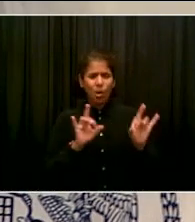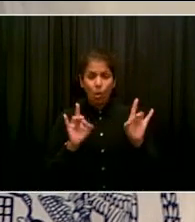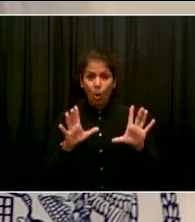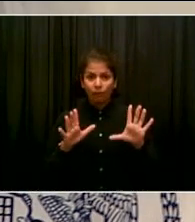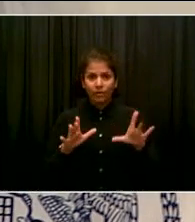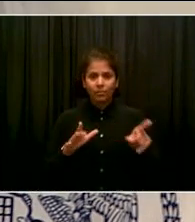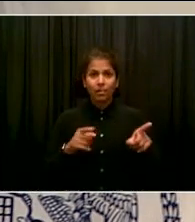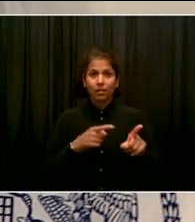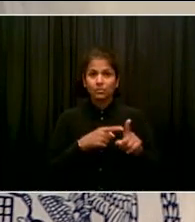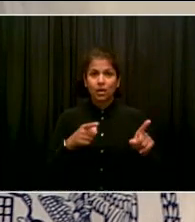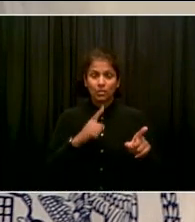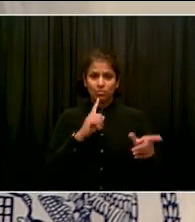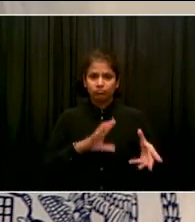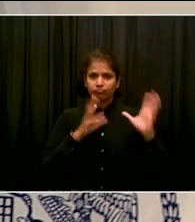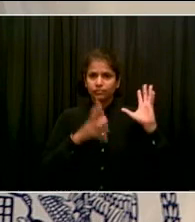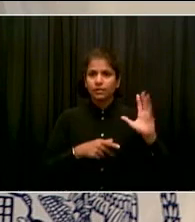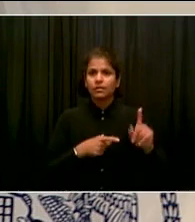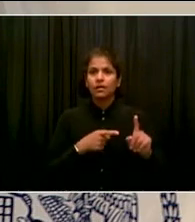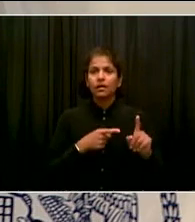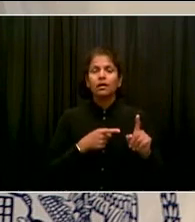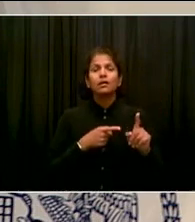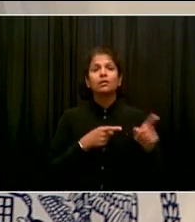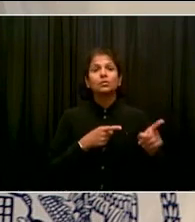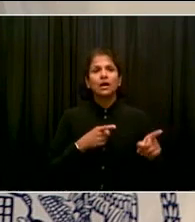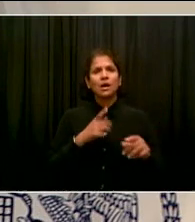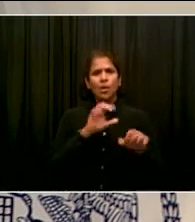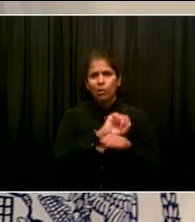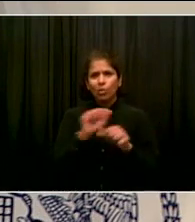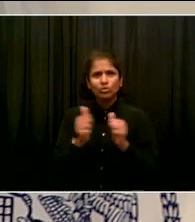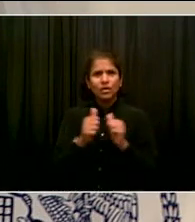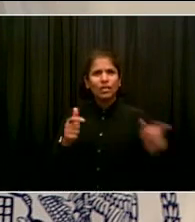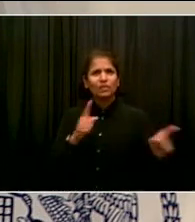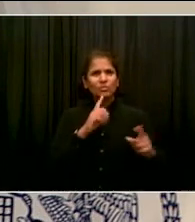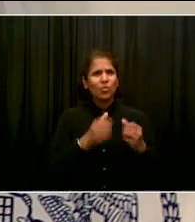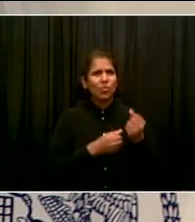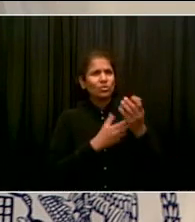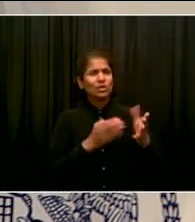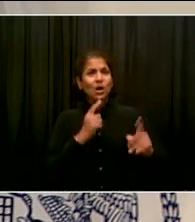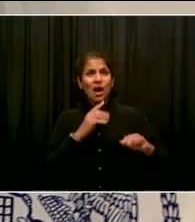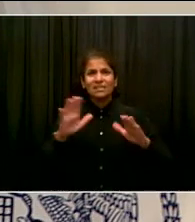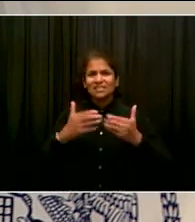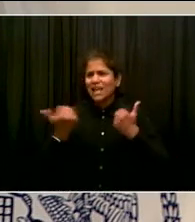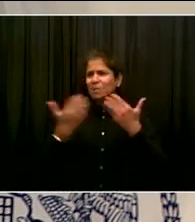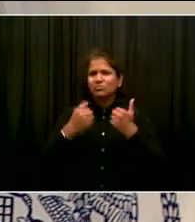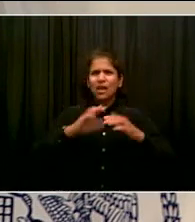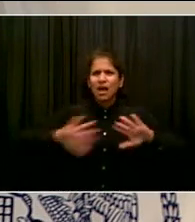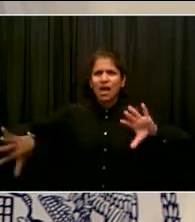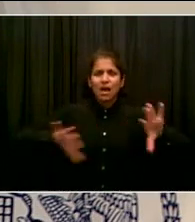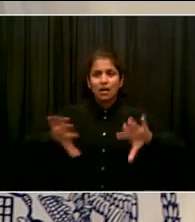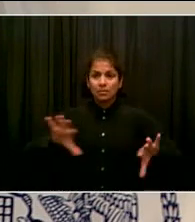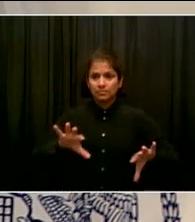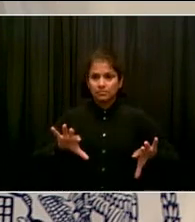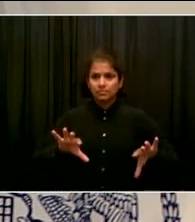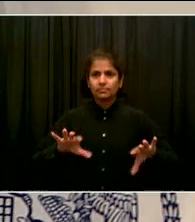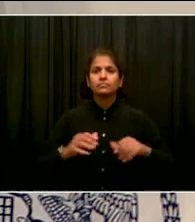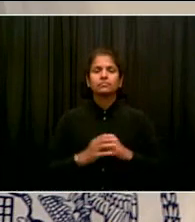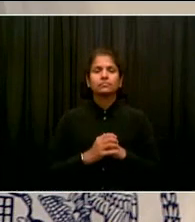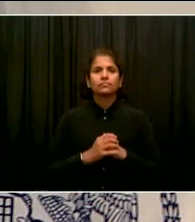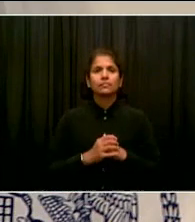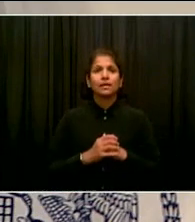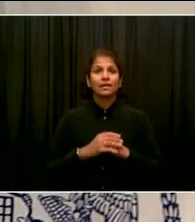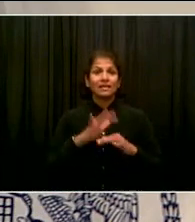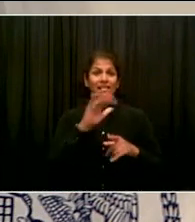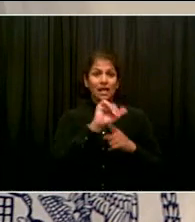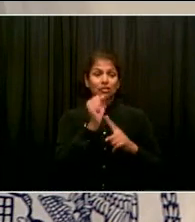divisive voice, but that doesn't cause me to feel anything in this situation because I don't know what's happening. All I hear is an